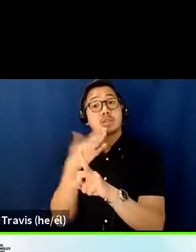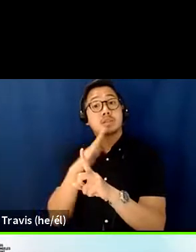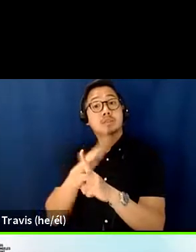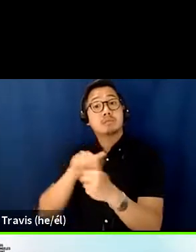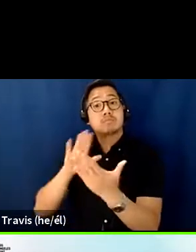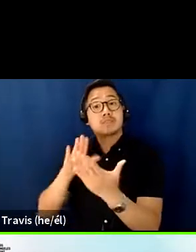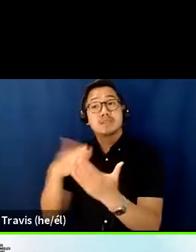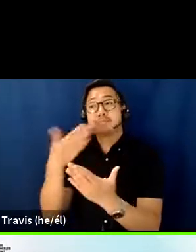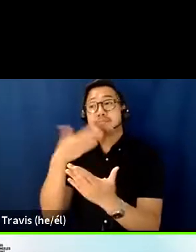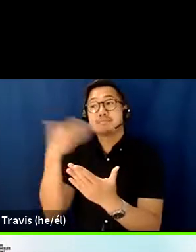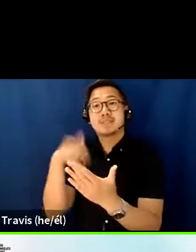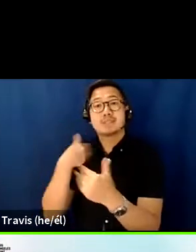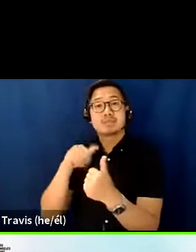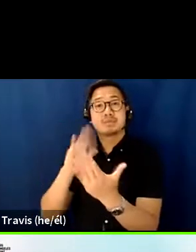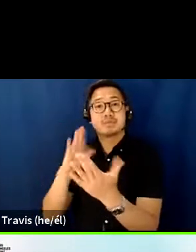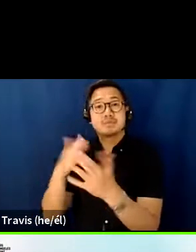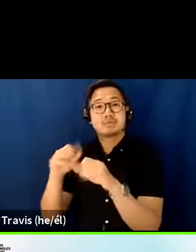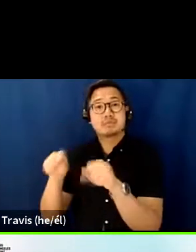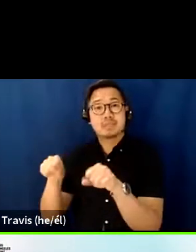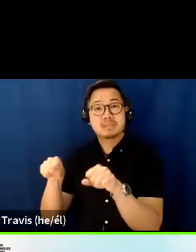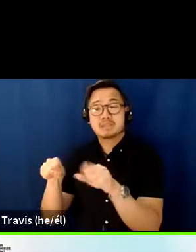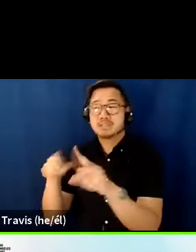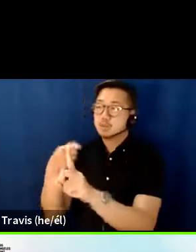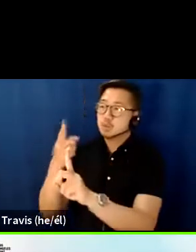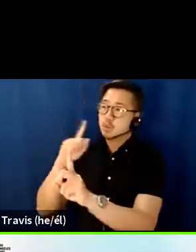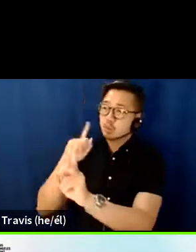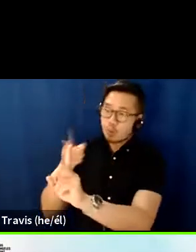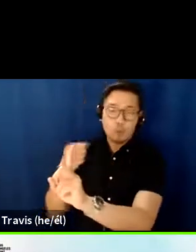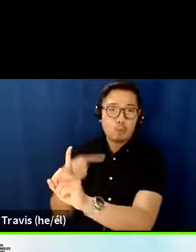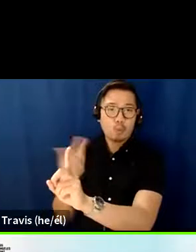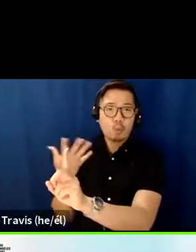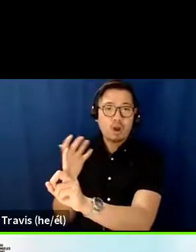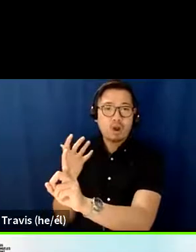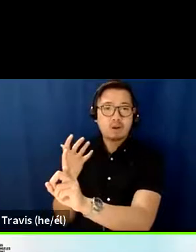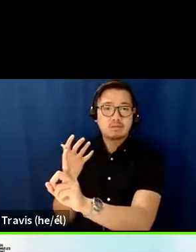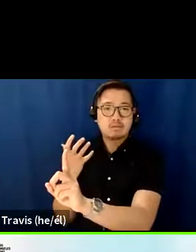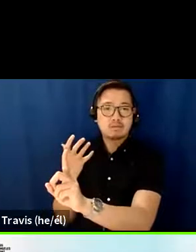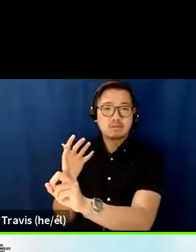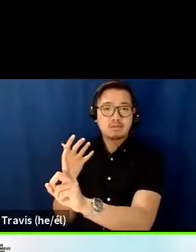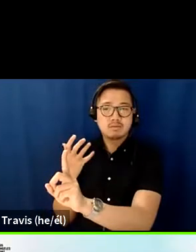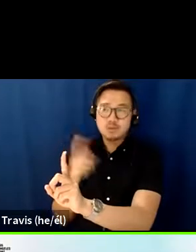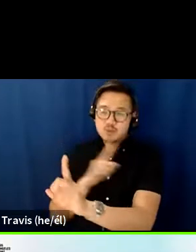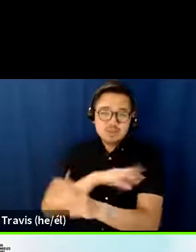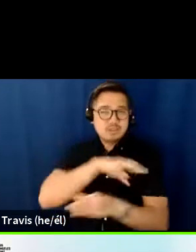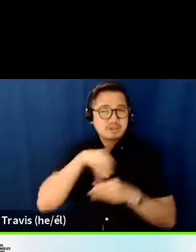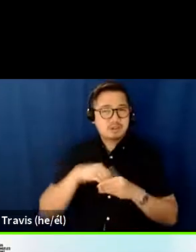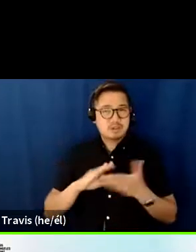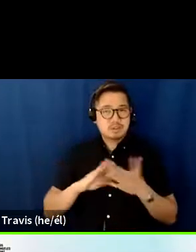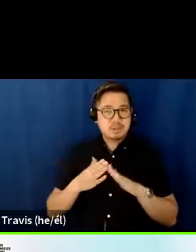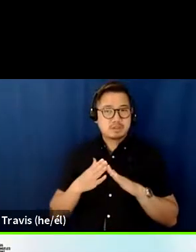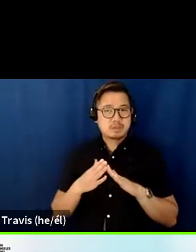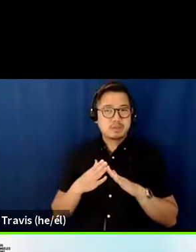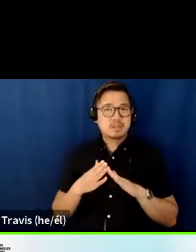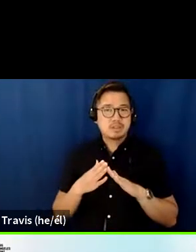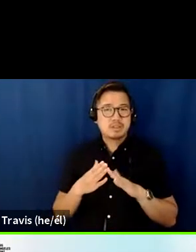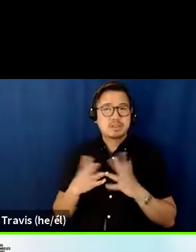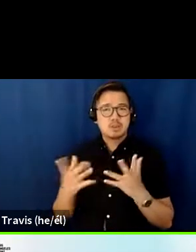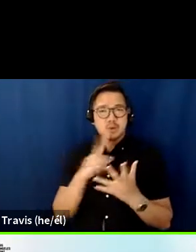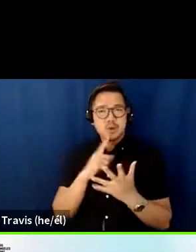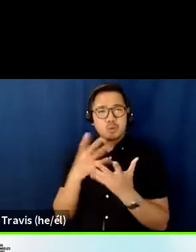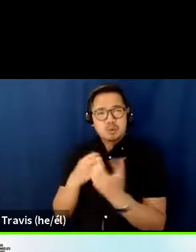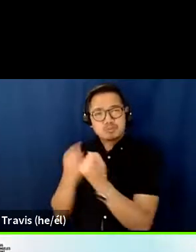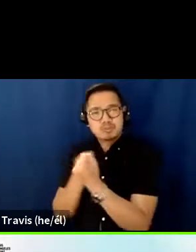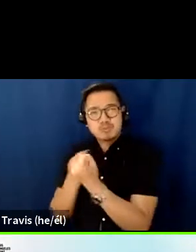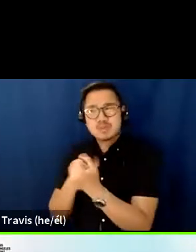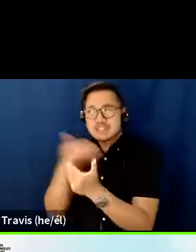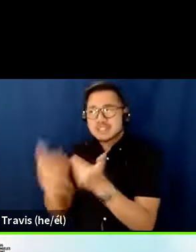way possible, that really want to be part of this community and wants to really uplift the next generation